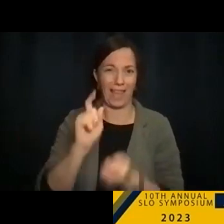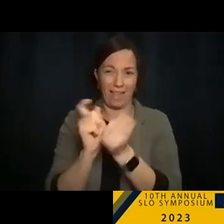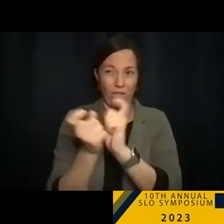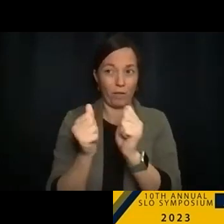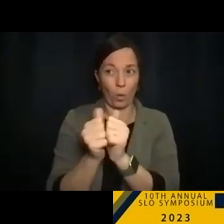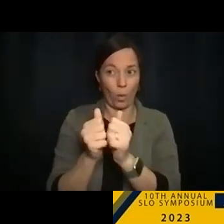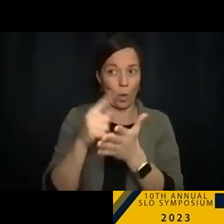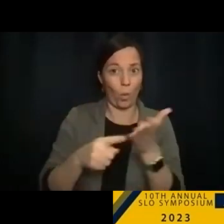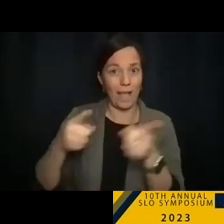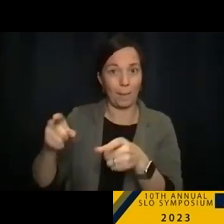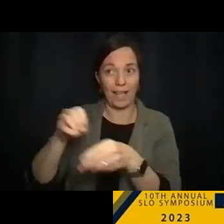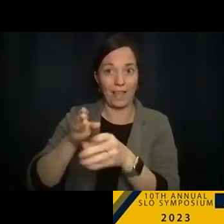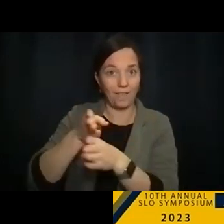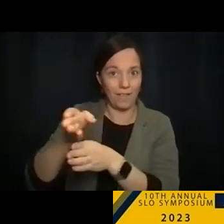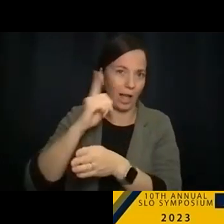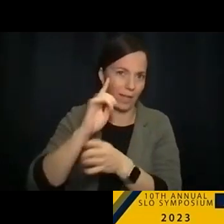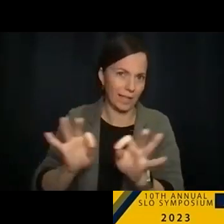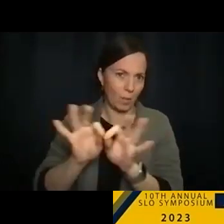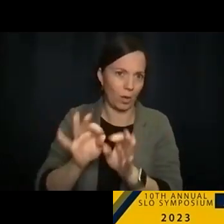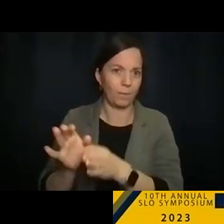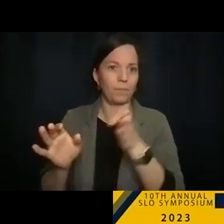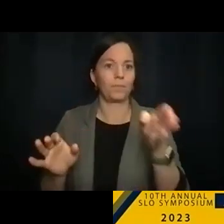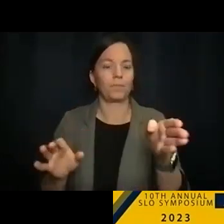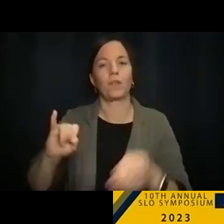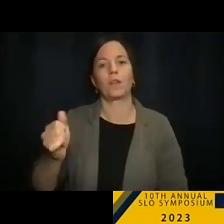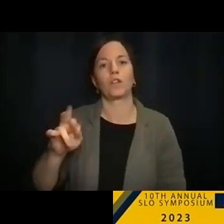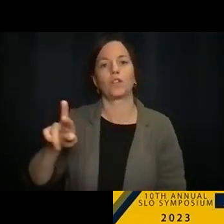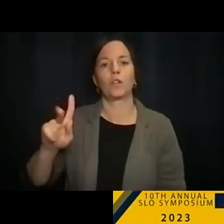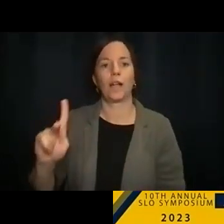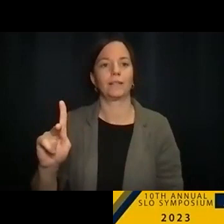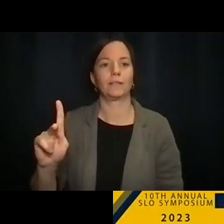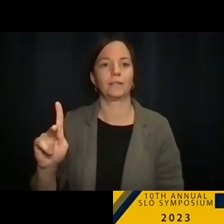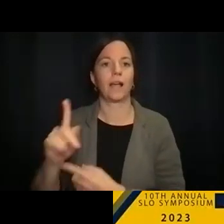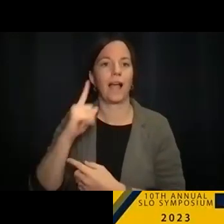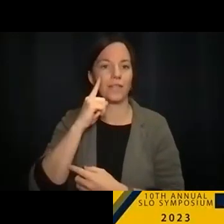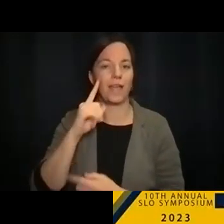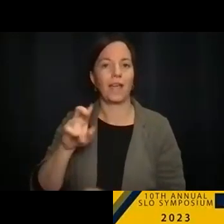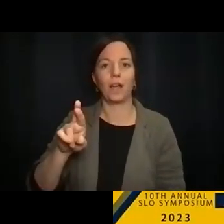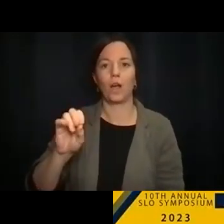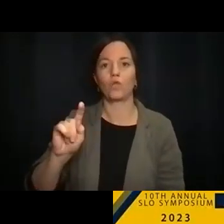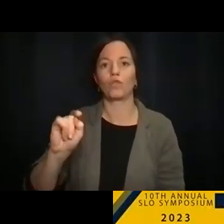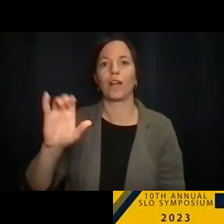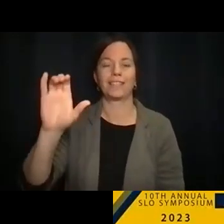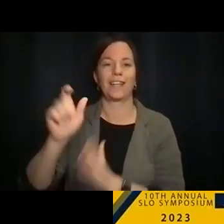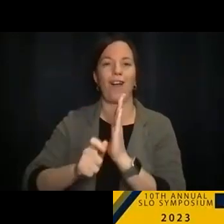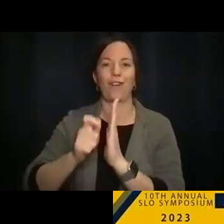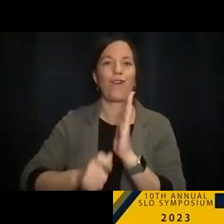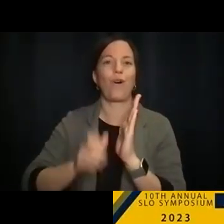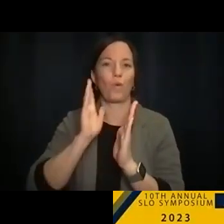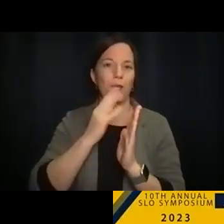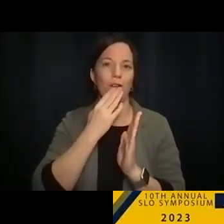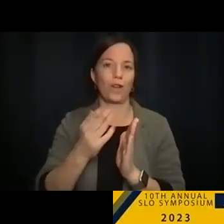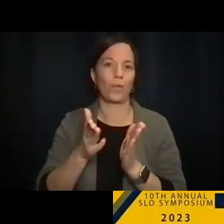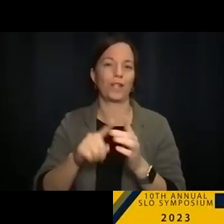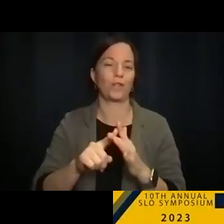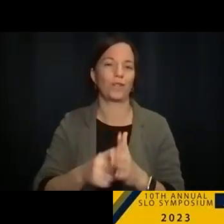to do. A rostrum article would be a good way to start that. Absolutely, Yark. Yes. Okay,